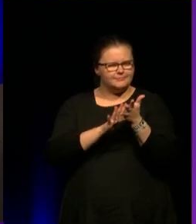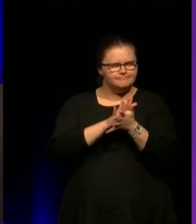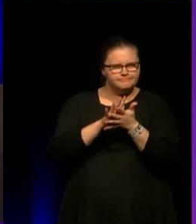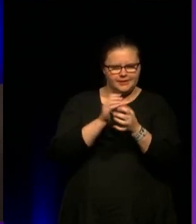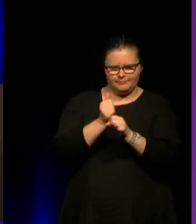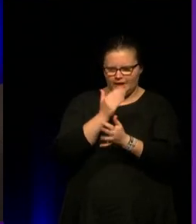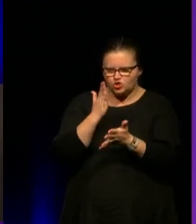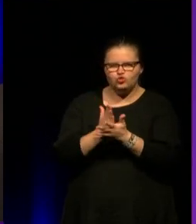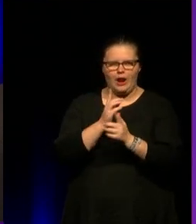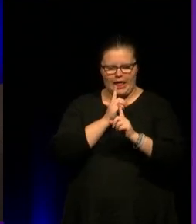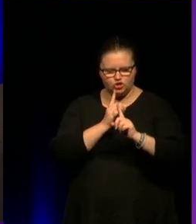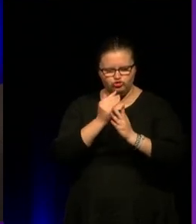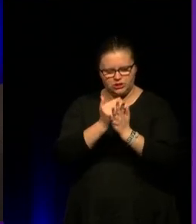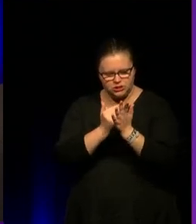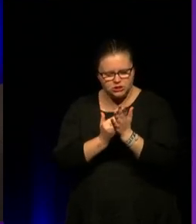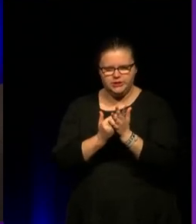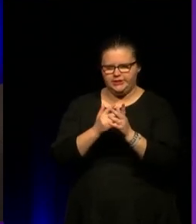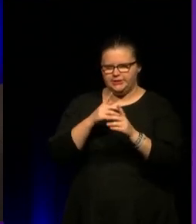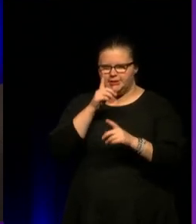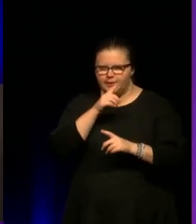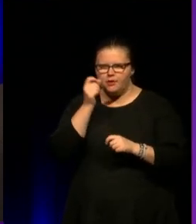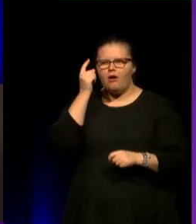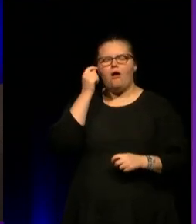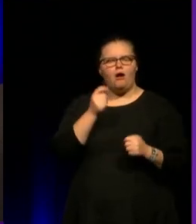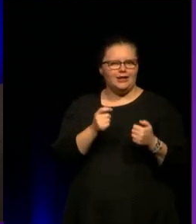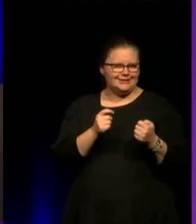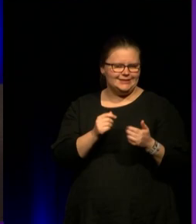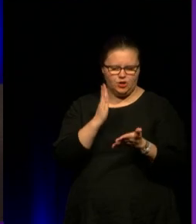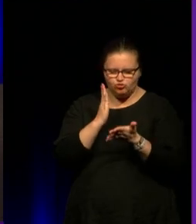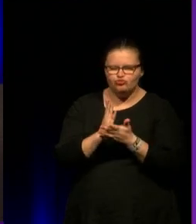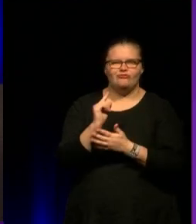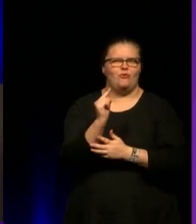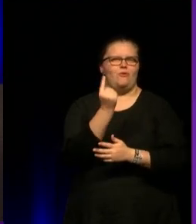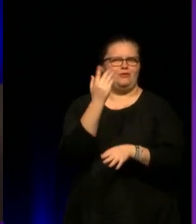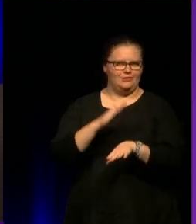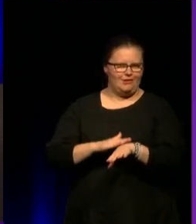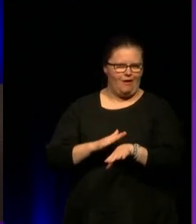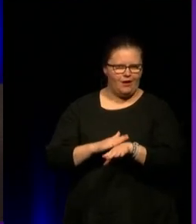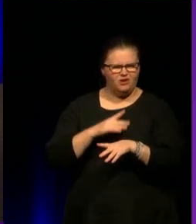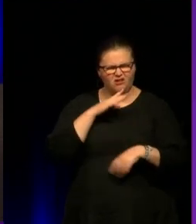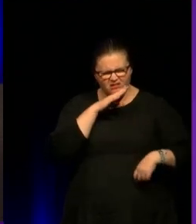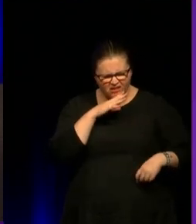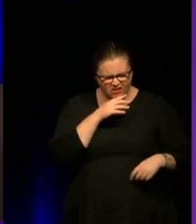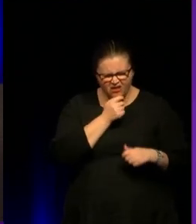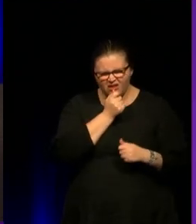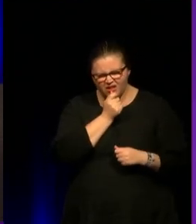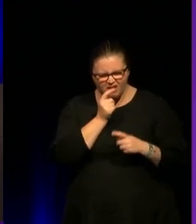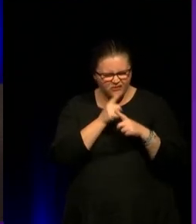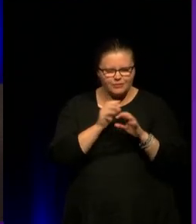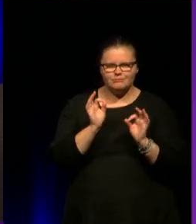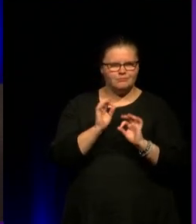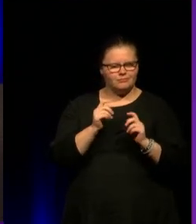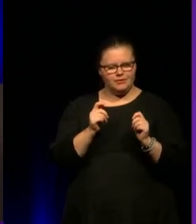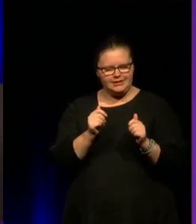the instructions to get really confident that people will get it right first time. And so that was also very important for the